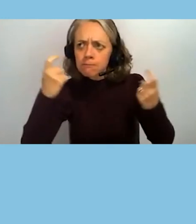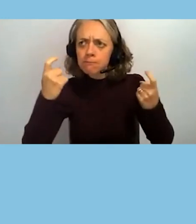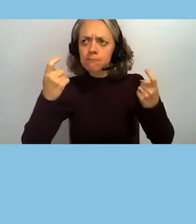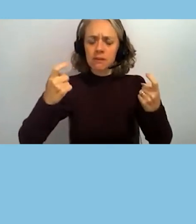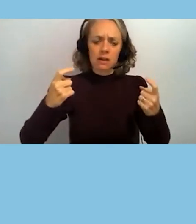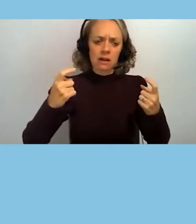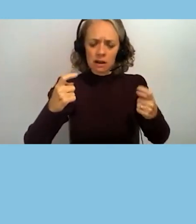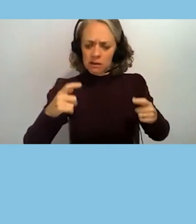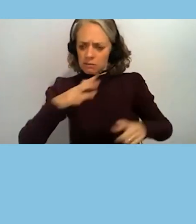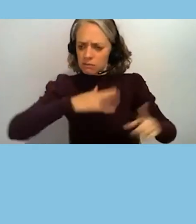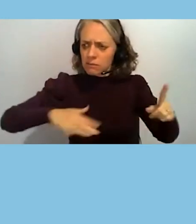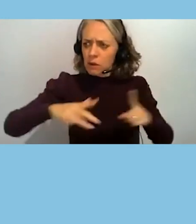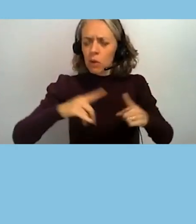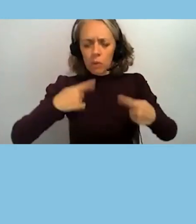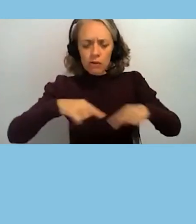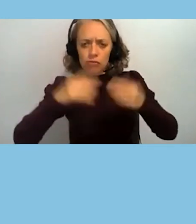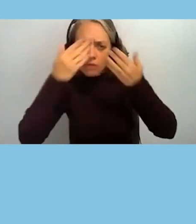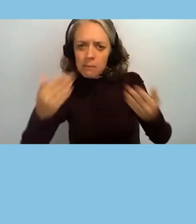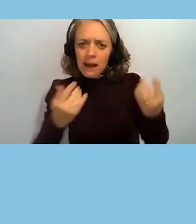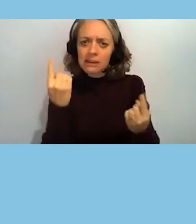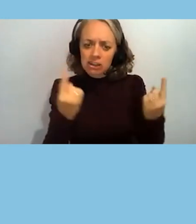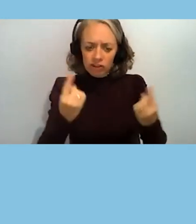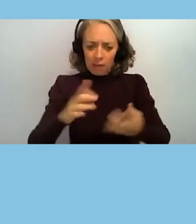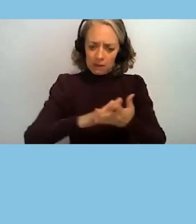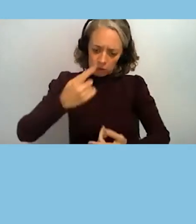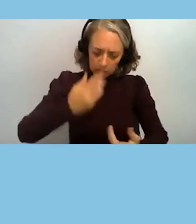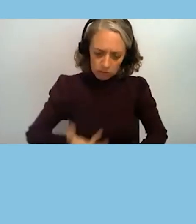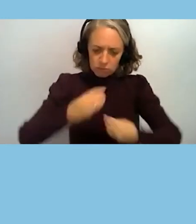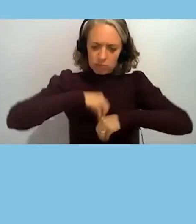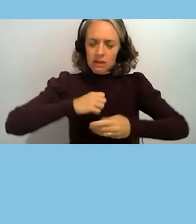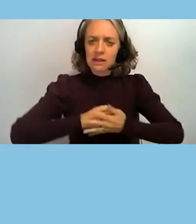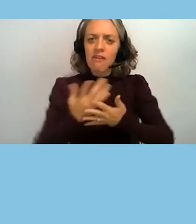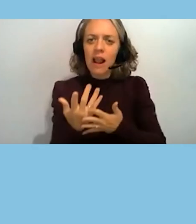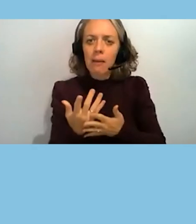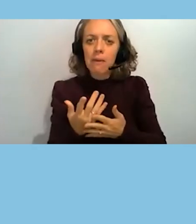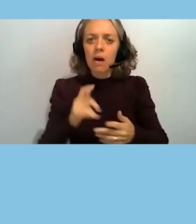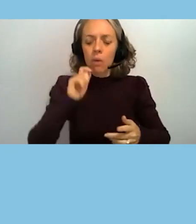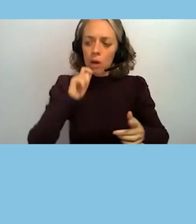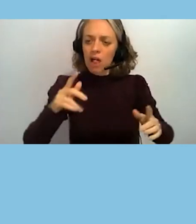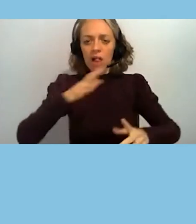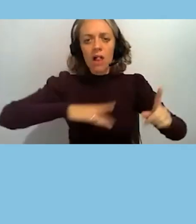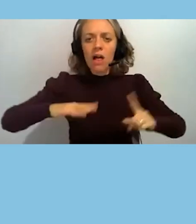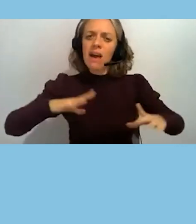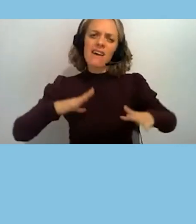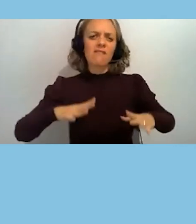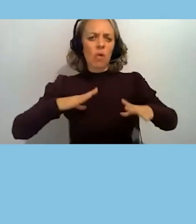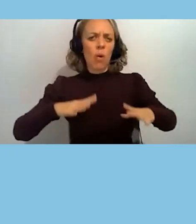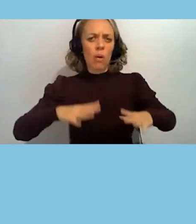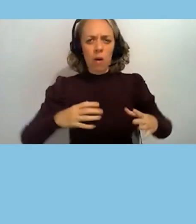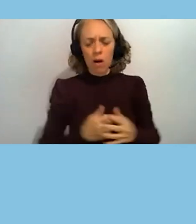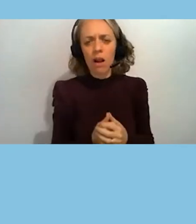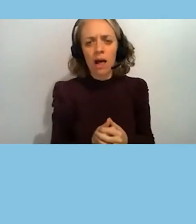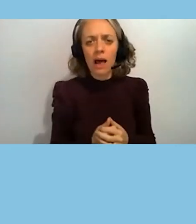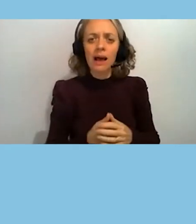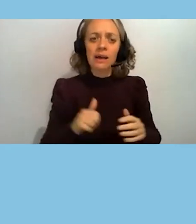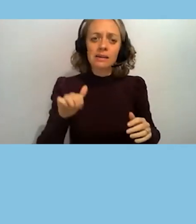other's experiences and perspectives can foster growth. We will keep a really informal atmosphere throughout the evening, and although